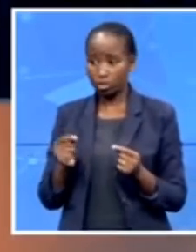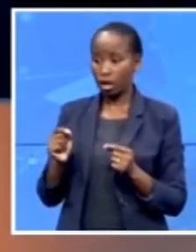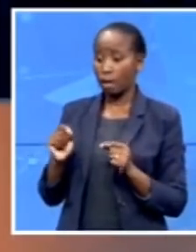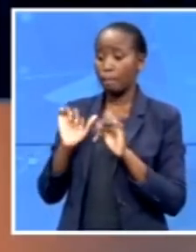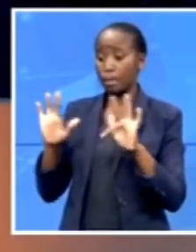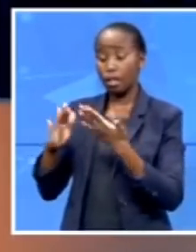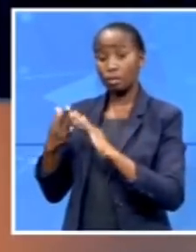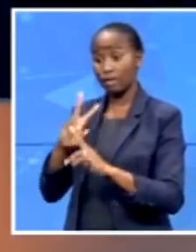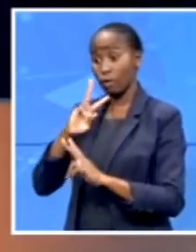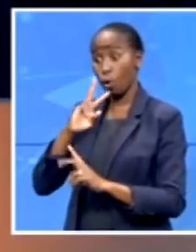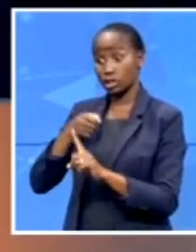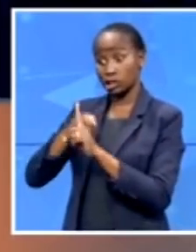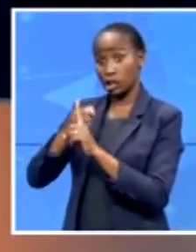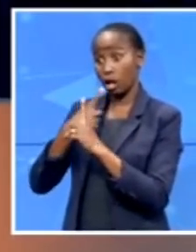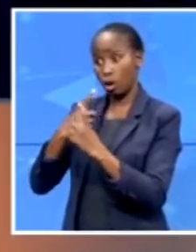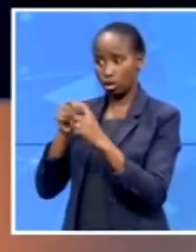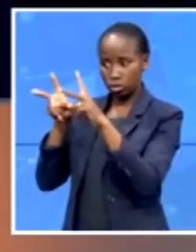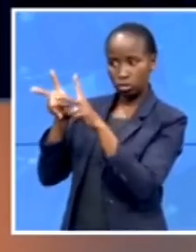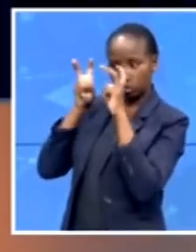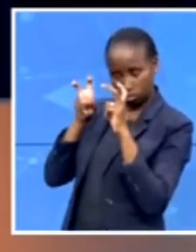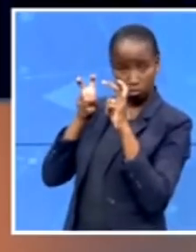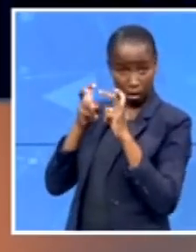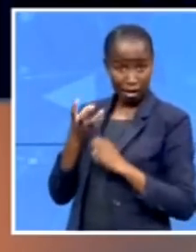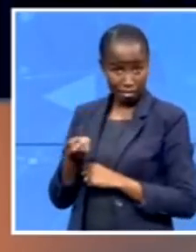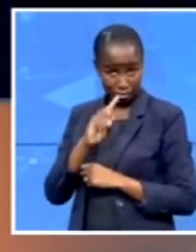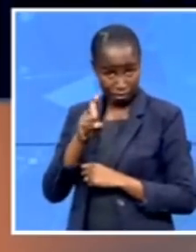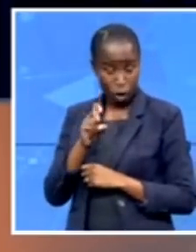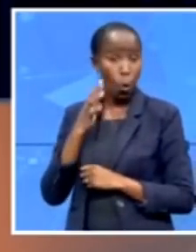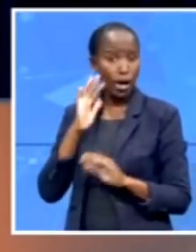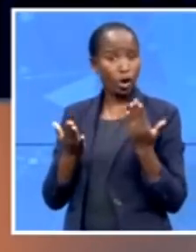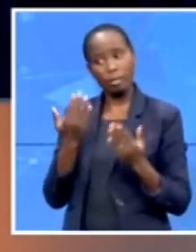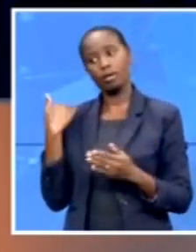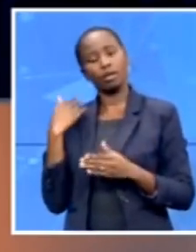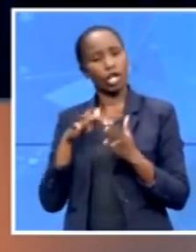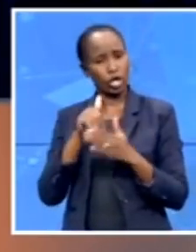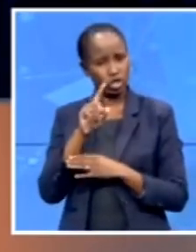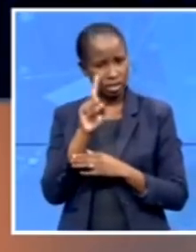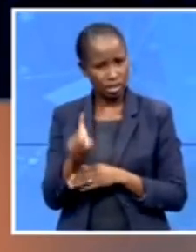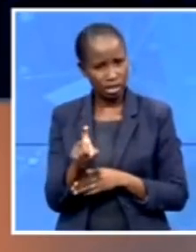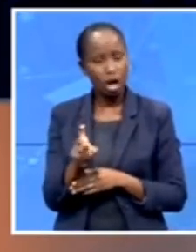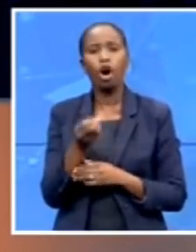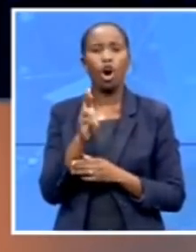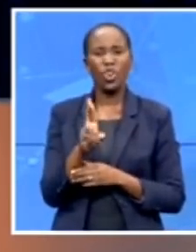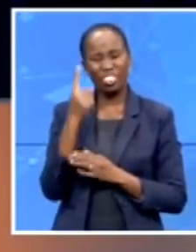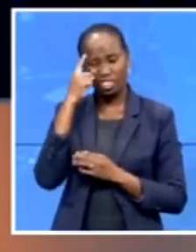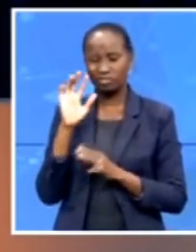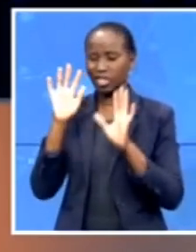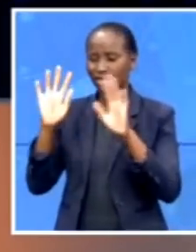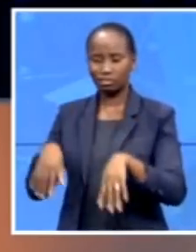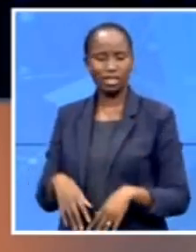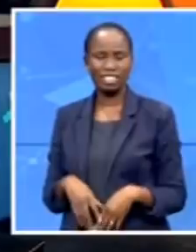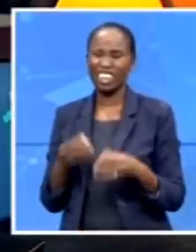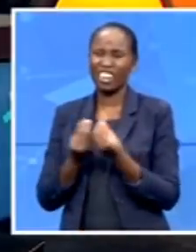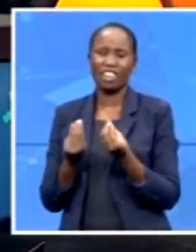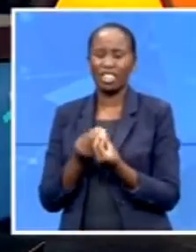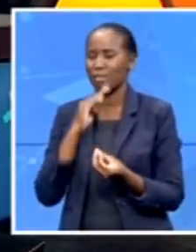in previous elections? Yes. Or do you think this is much of nothing really? Nothing will change really? No, I really think